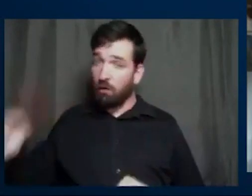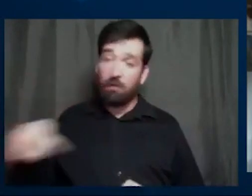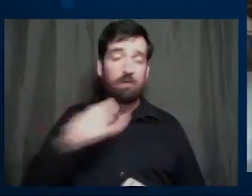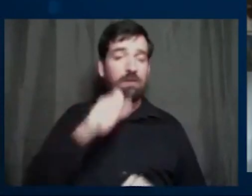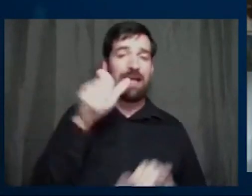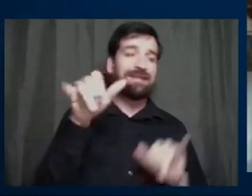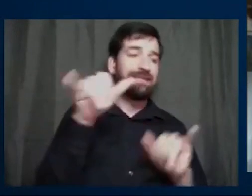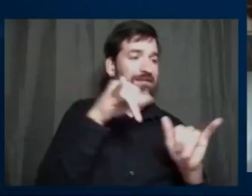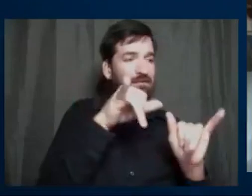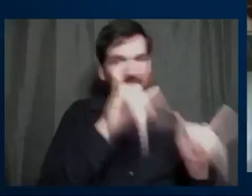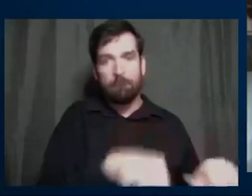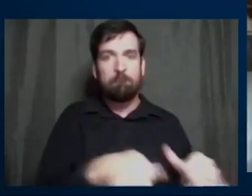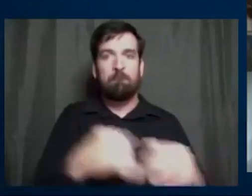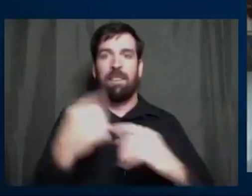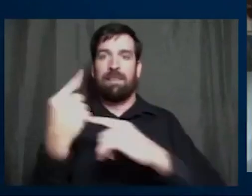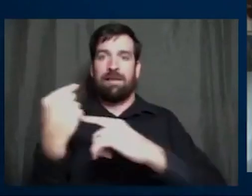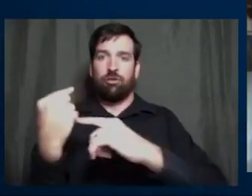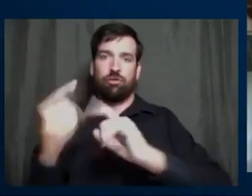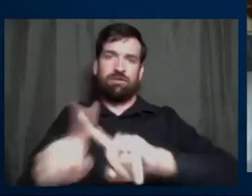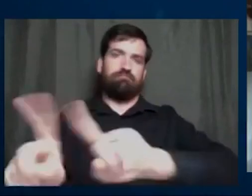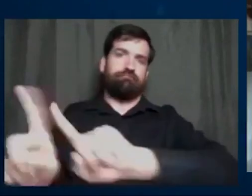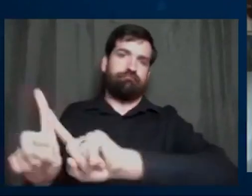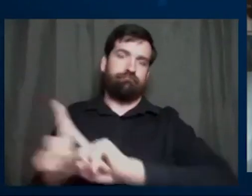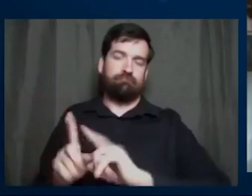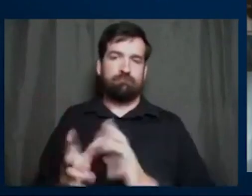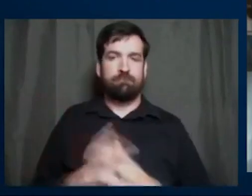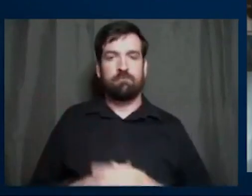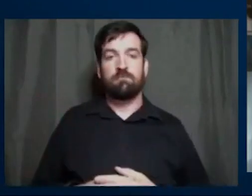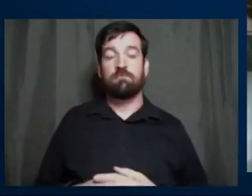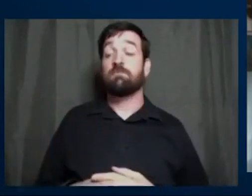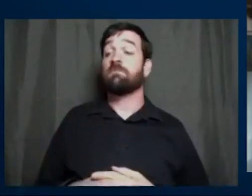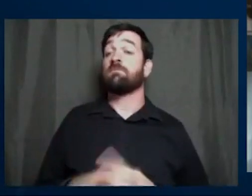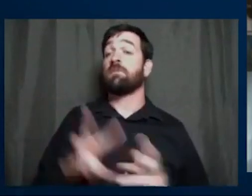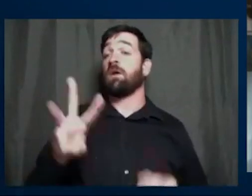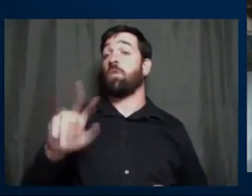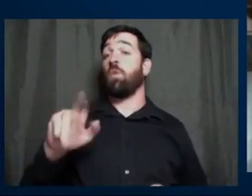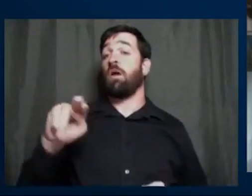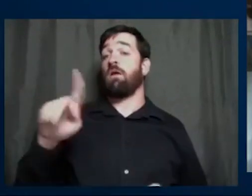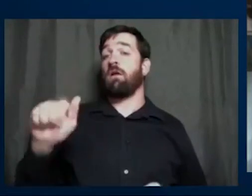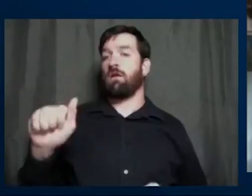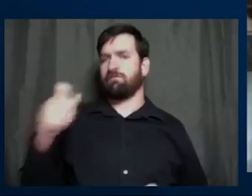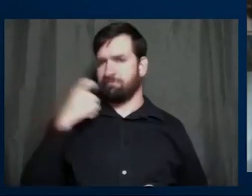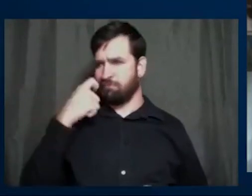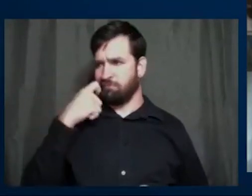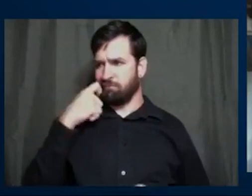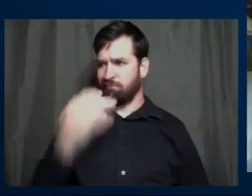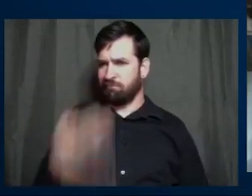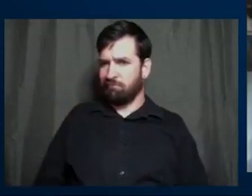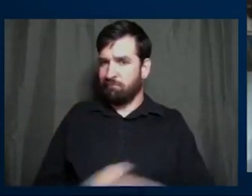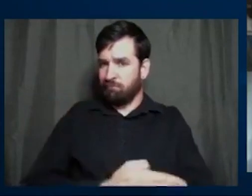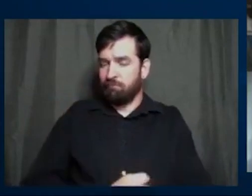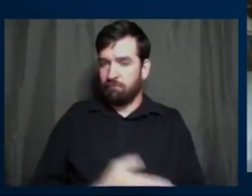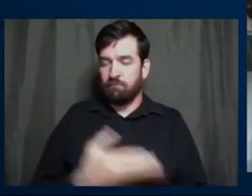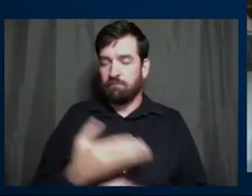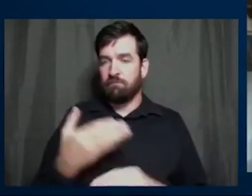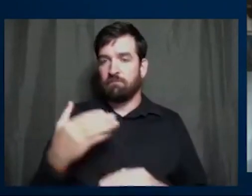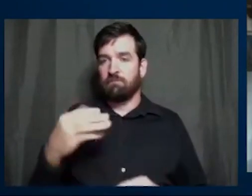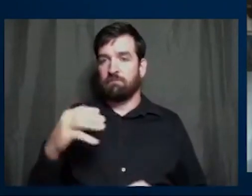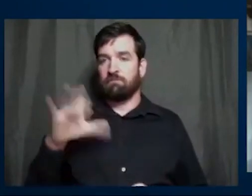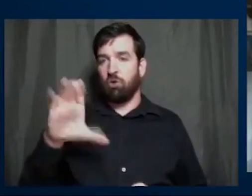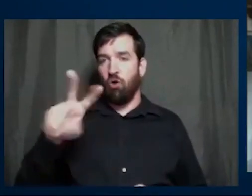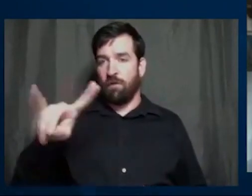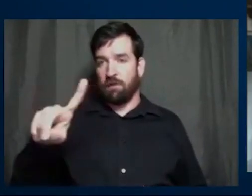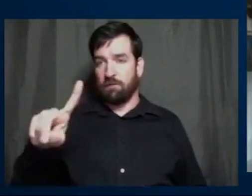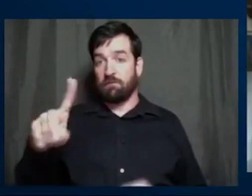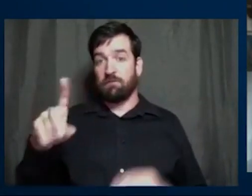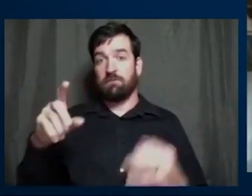year when everyone was on the same page. So Wanda wants to know, if you just recovered from having COVID and were unvaccinated, do you need to be vaccinated? And